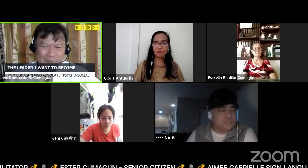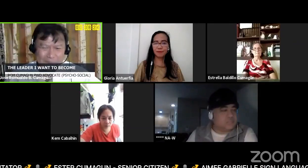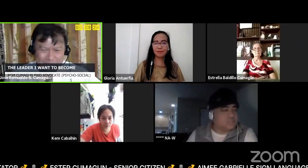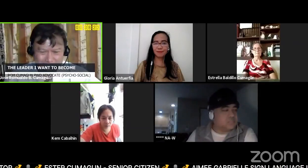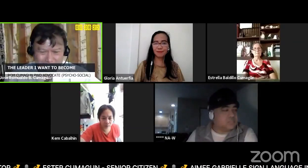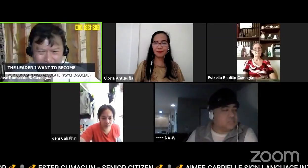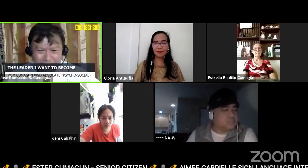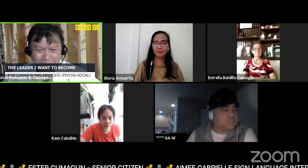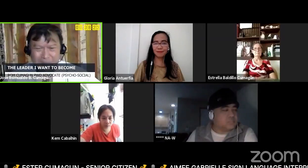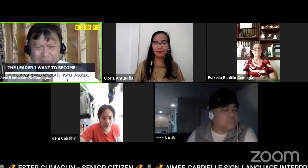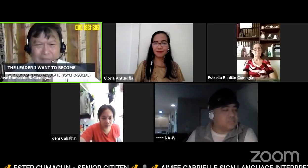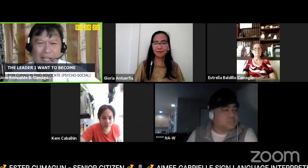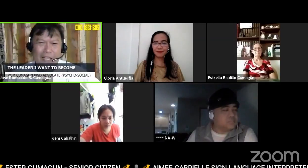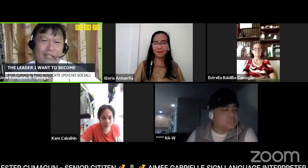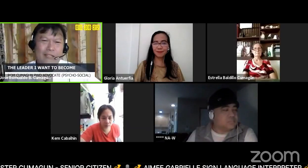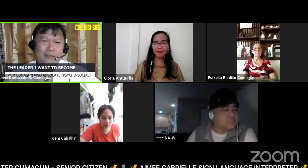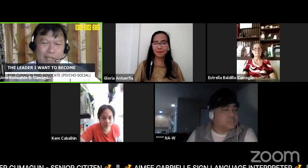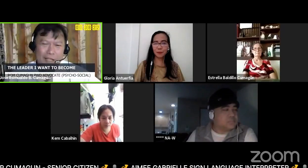And